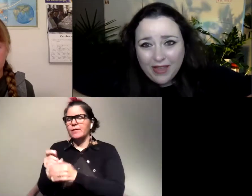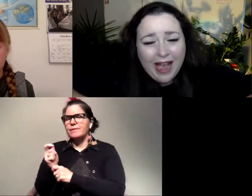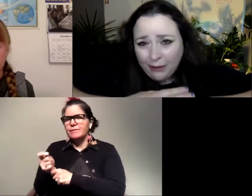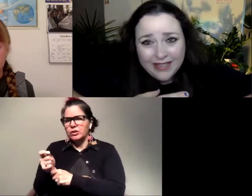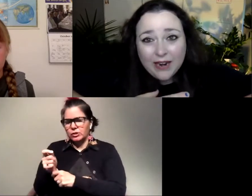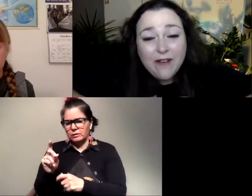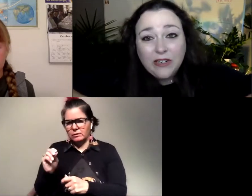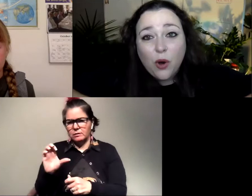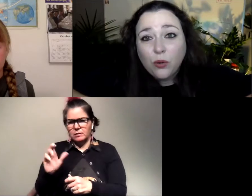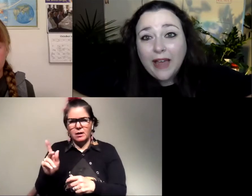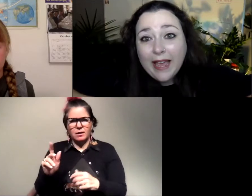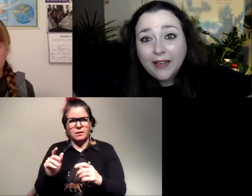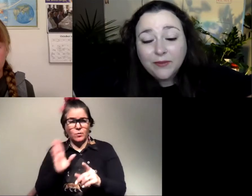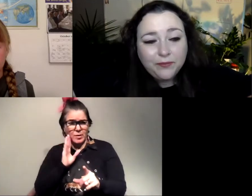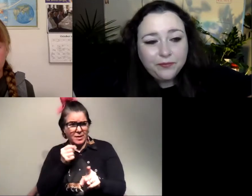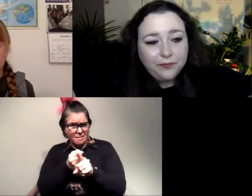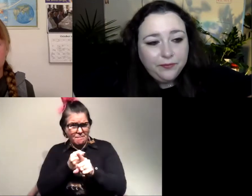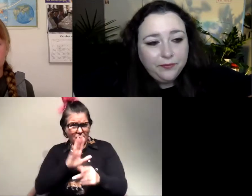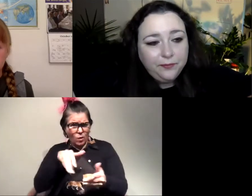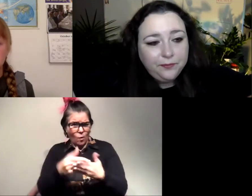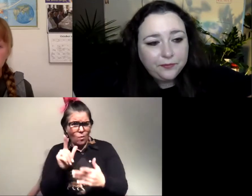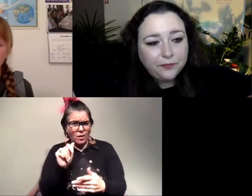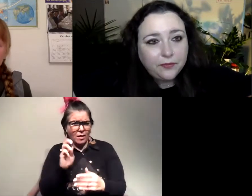But how does that affect the whole lake?